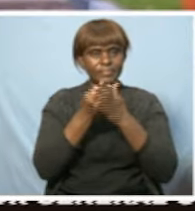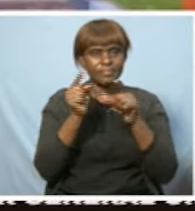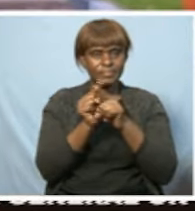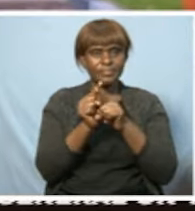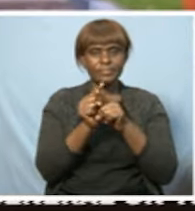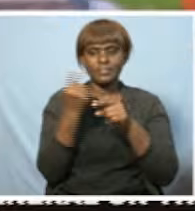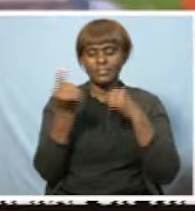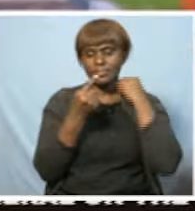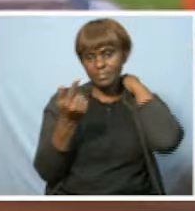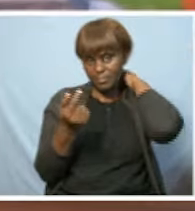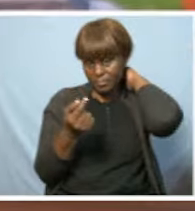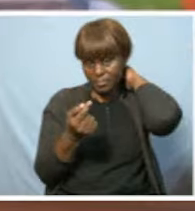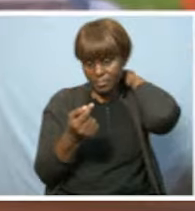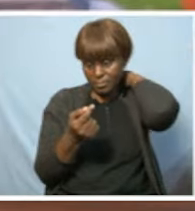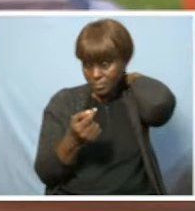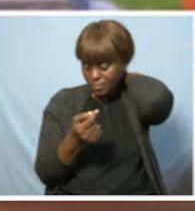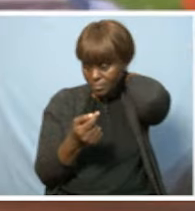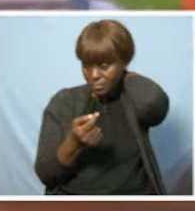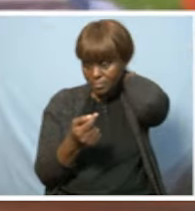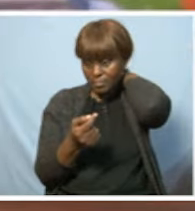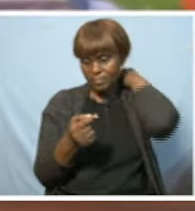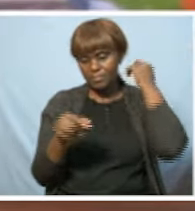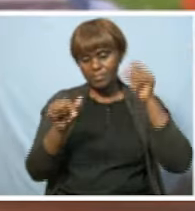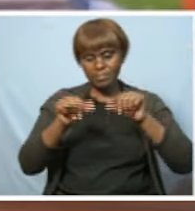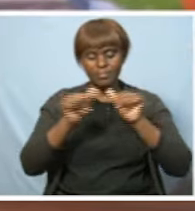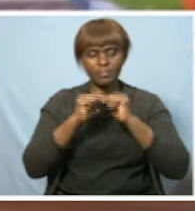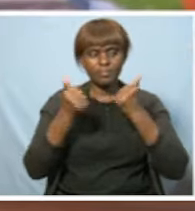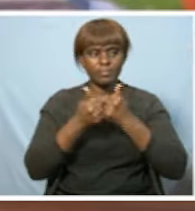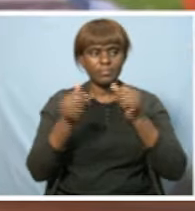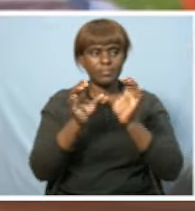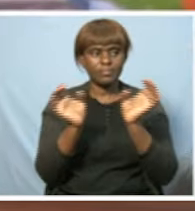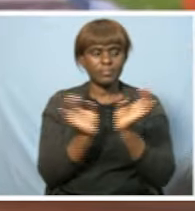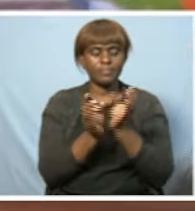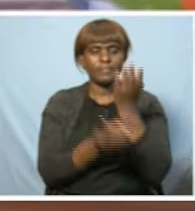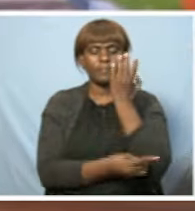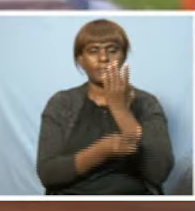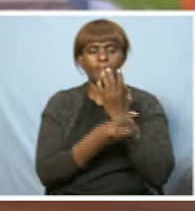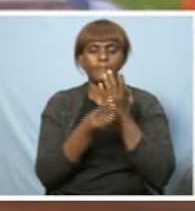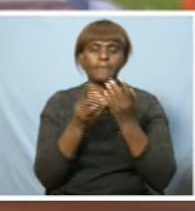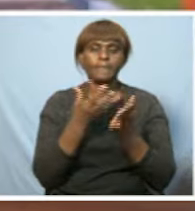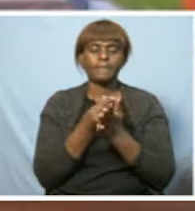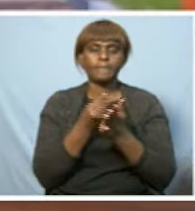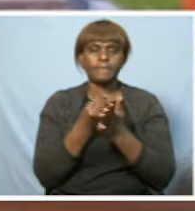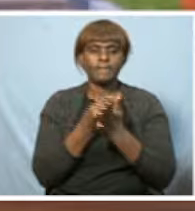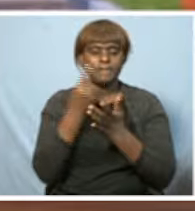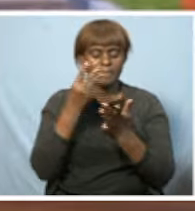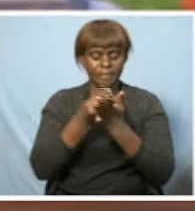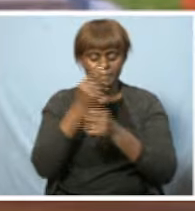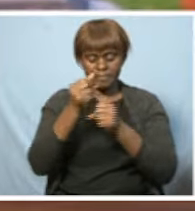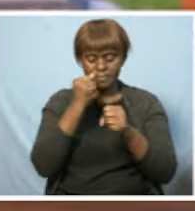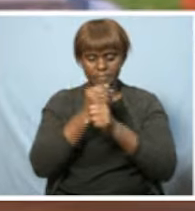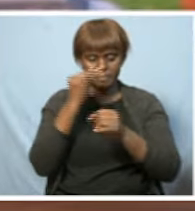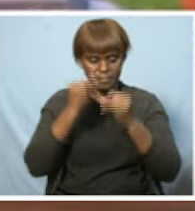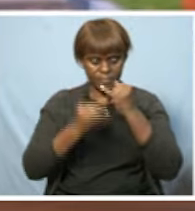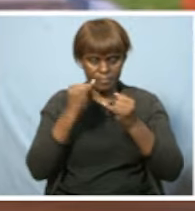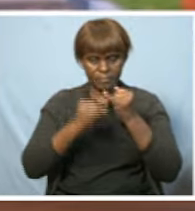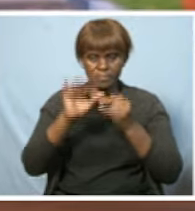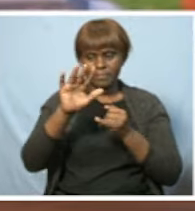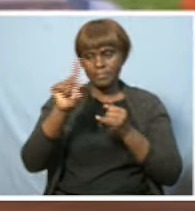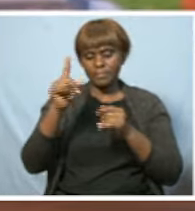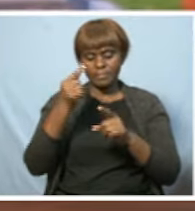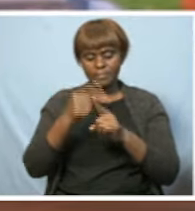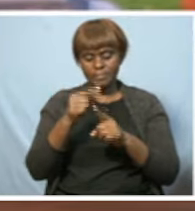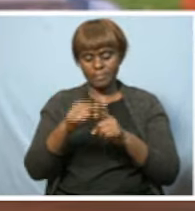they were considering the report of the Auditor General on the Constituency Development Fund for the financial year ended 31st